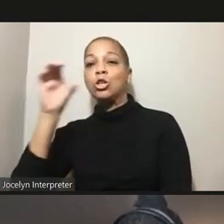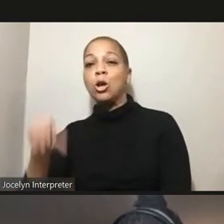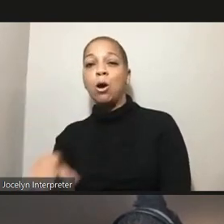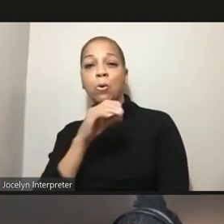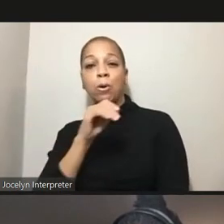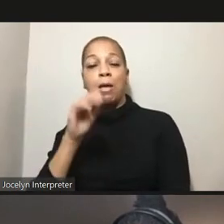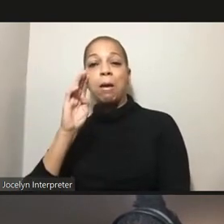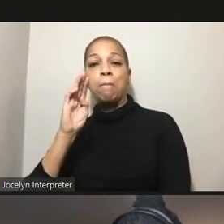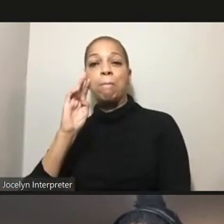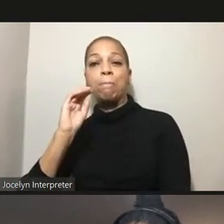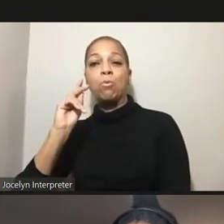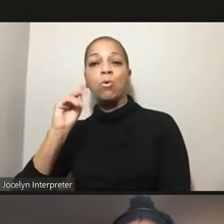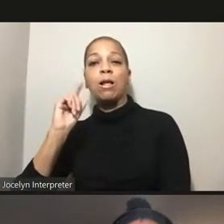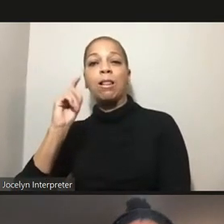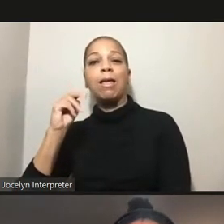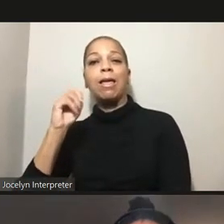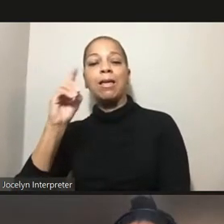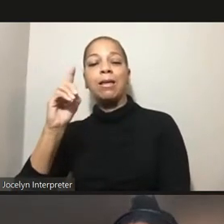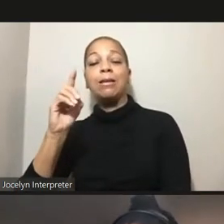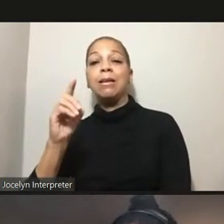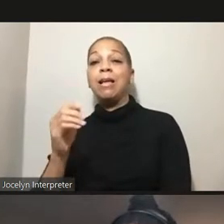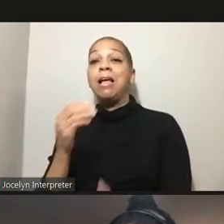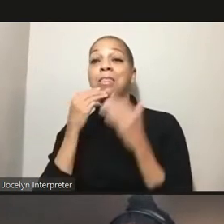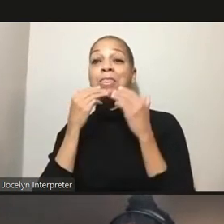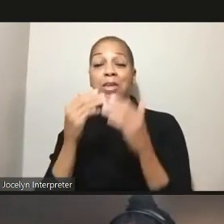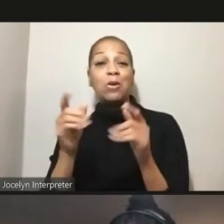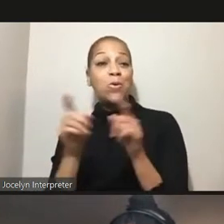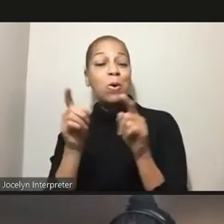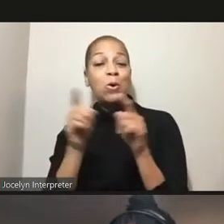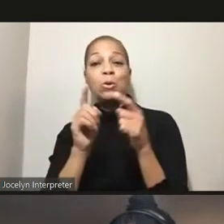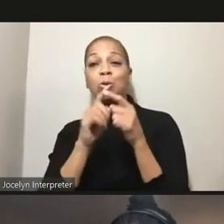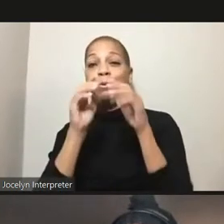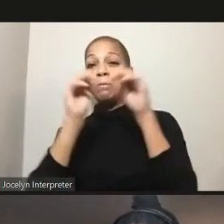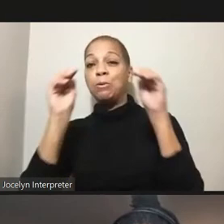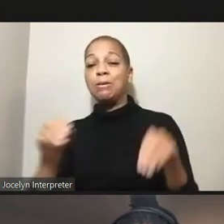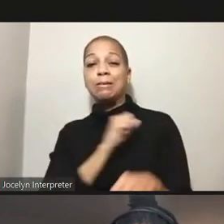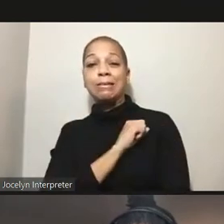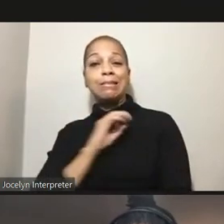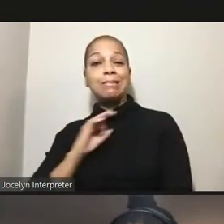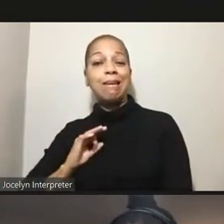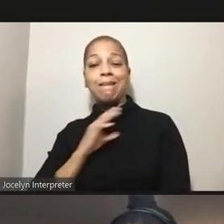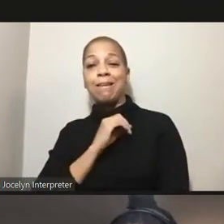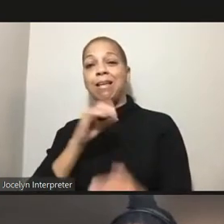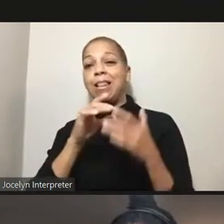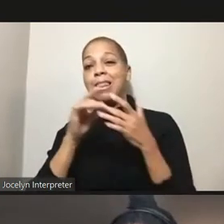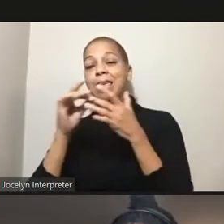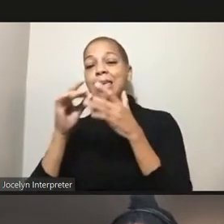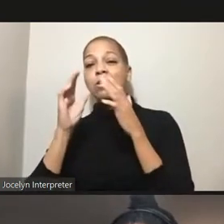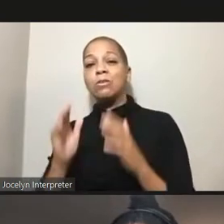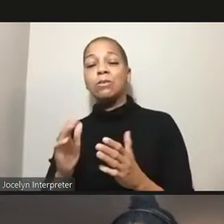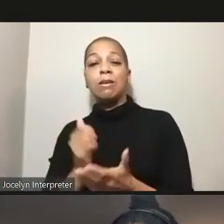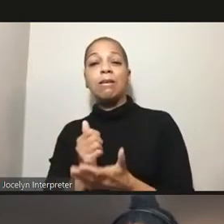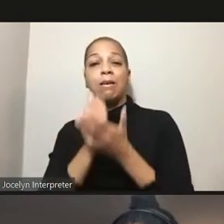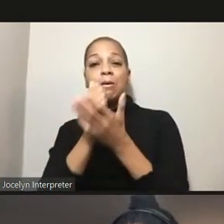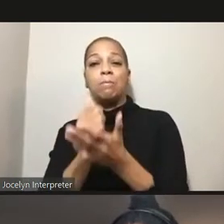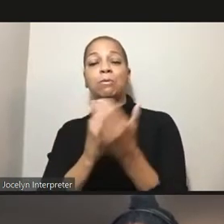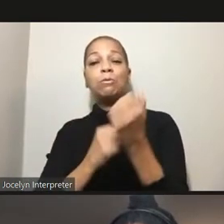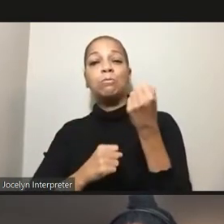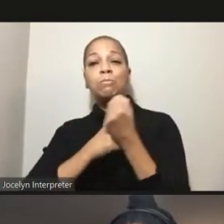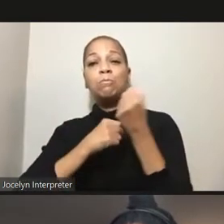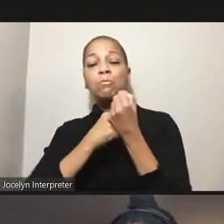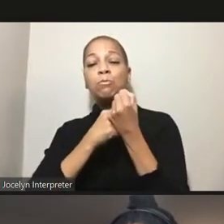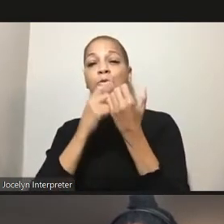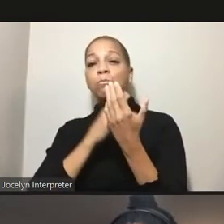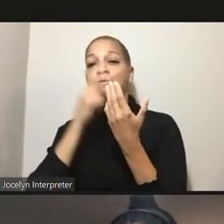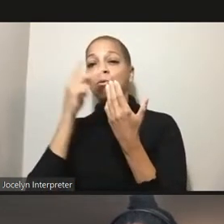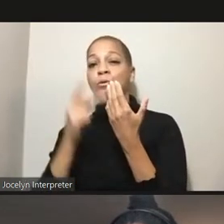have the floor, thank you to the museum staff and leadership for helping with and supporting this program, this programming